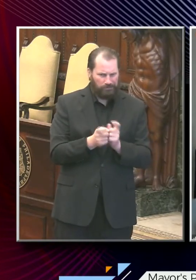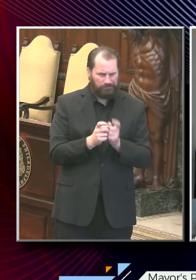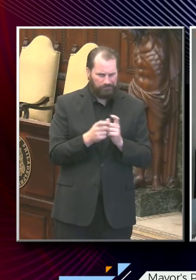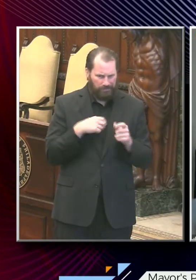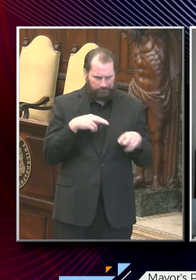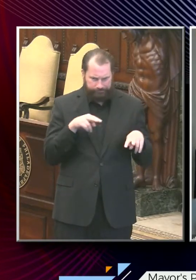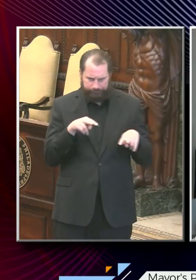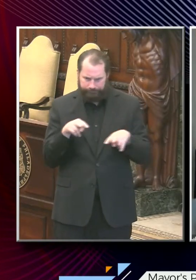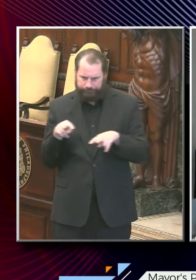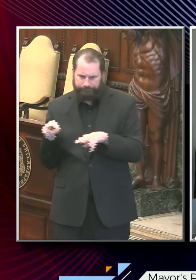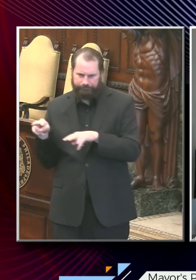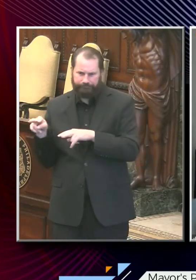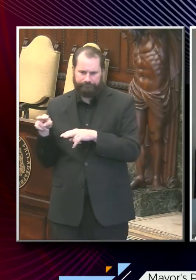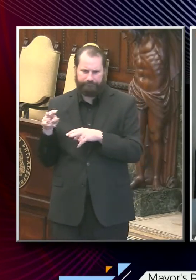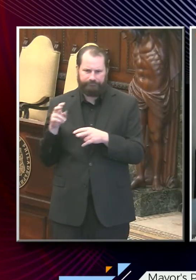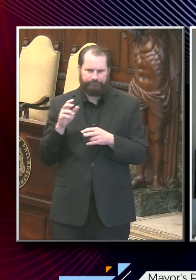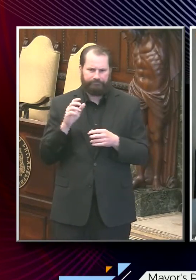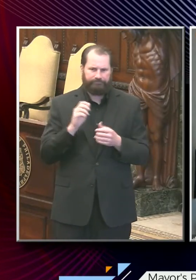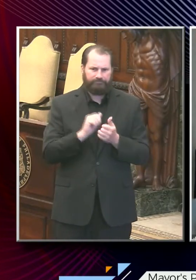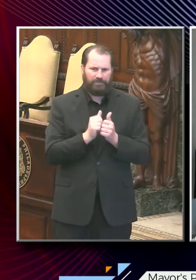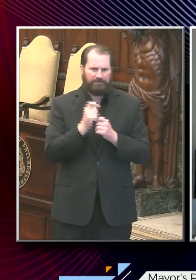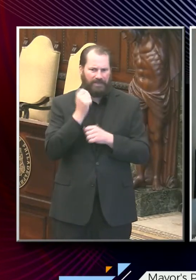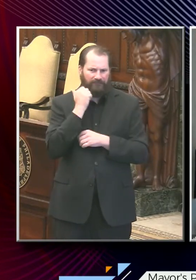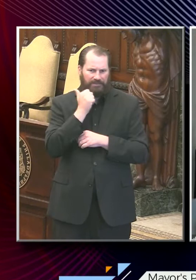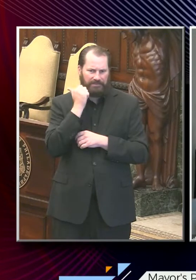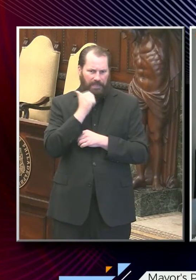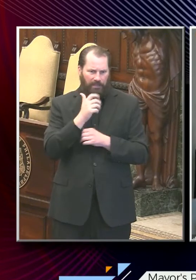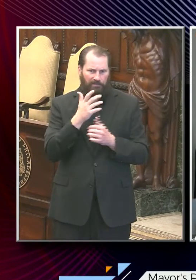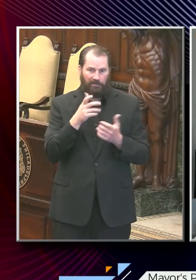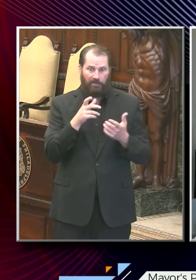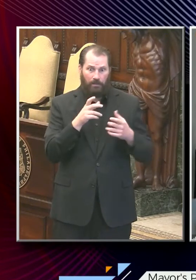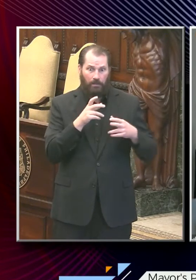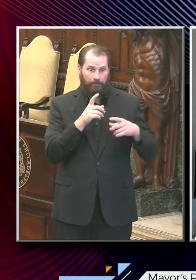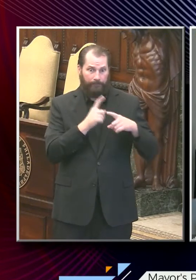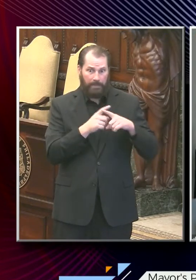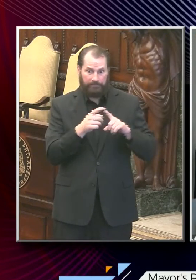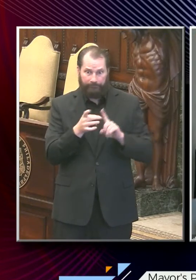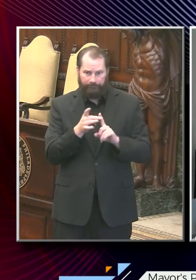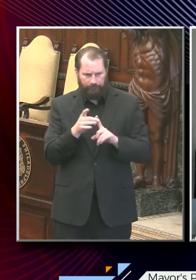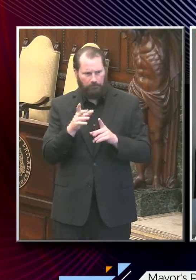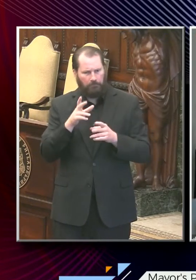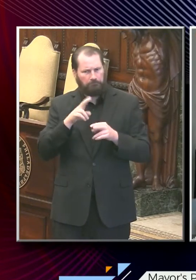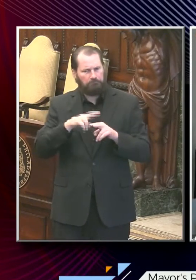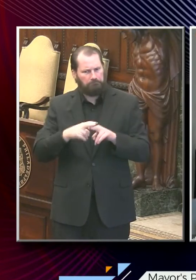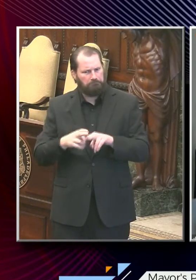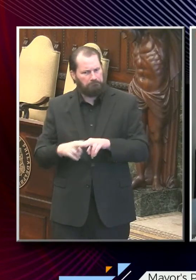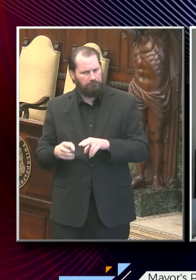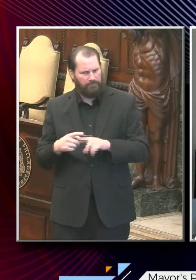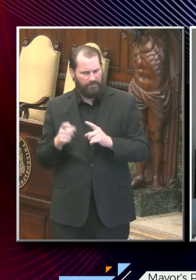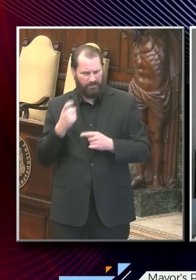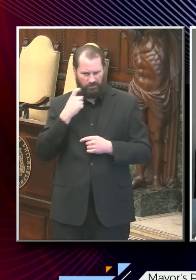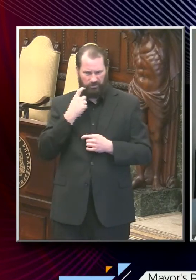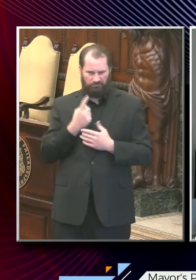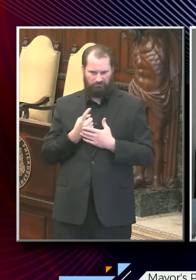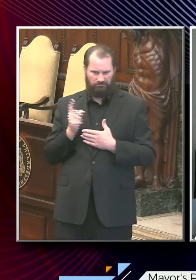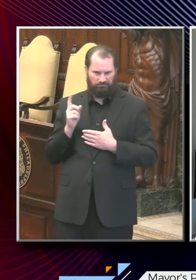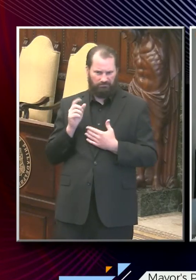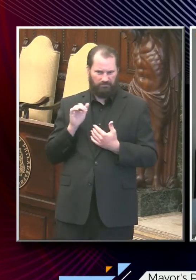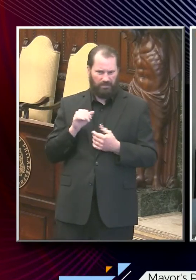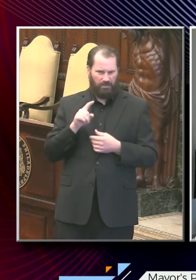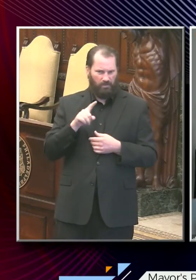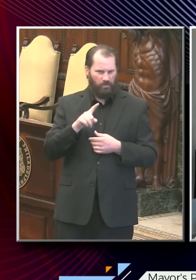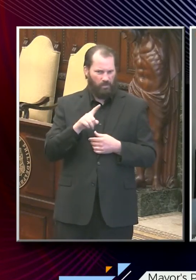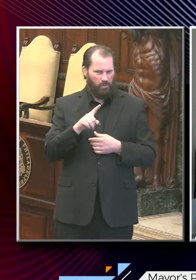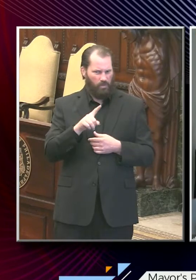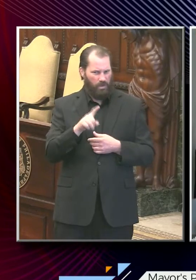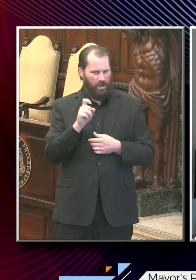have been falling, but as I said earlier, the last week we're averaging about 100 cases per day. That's a little less per